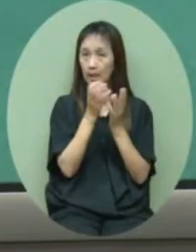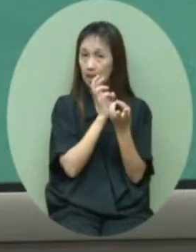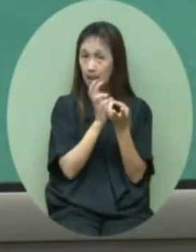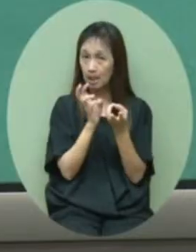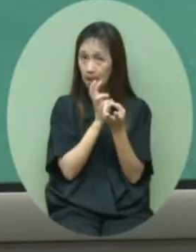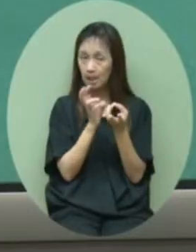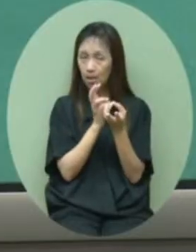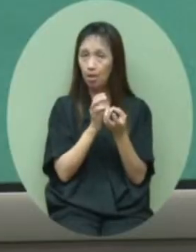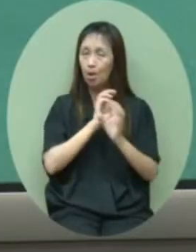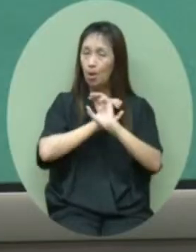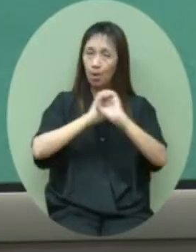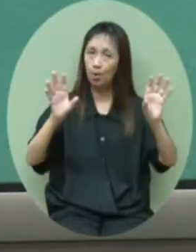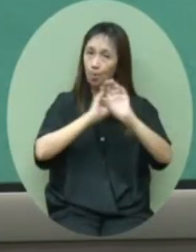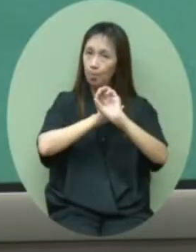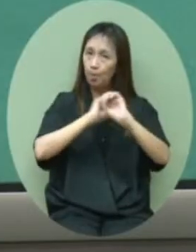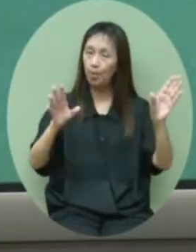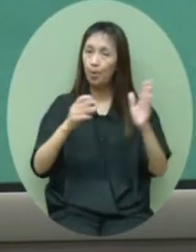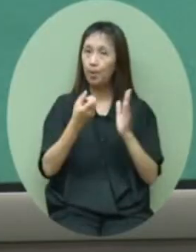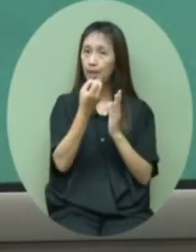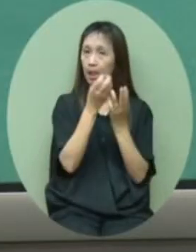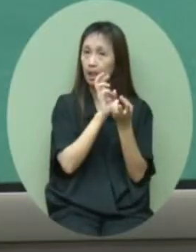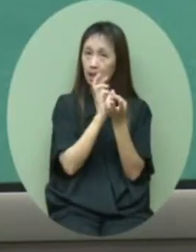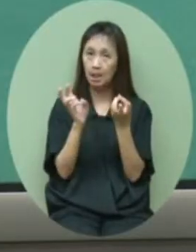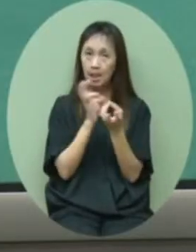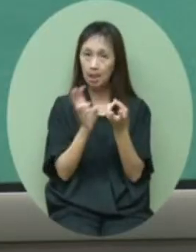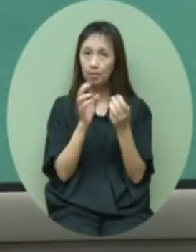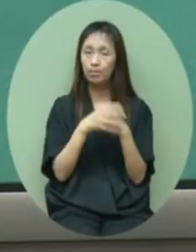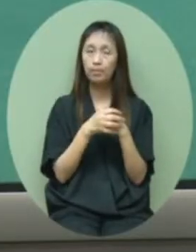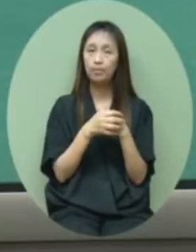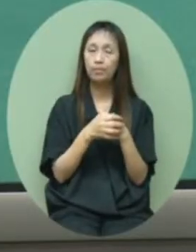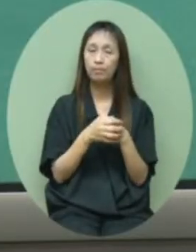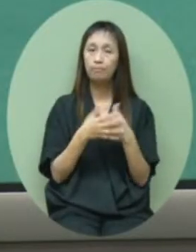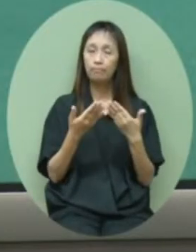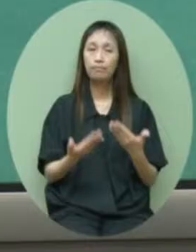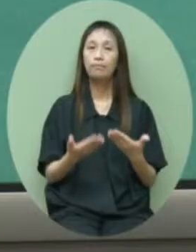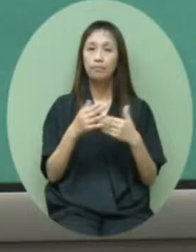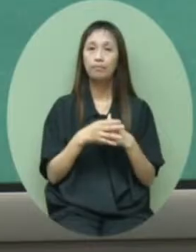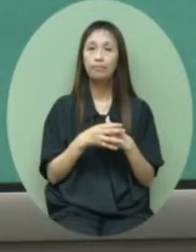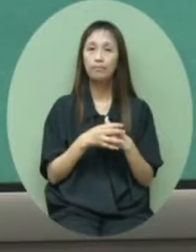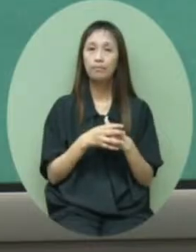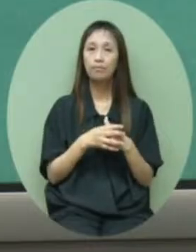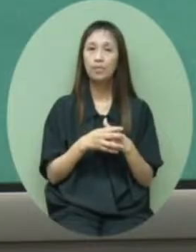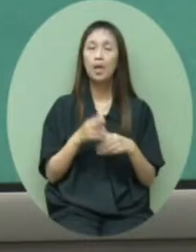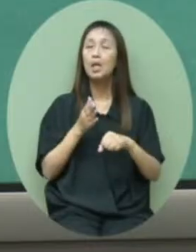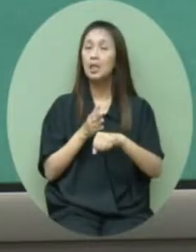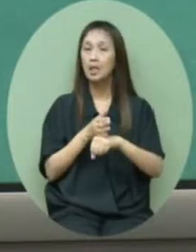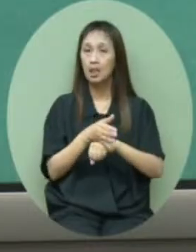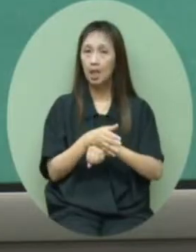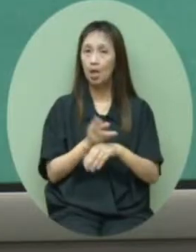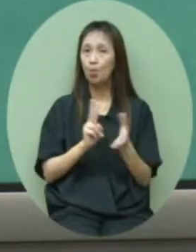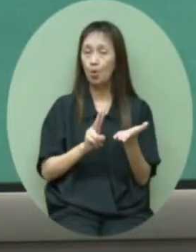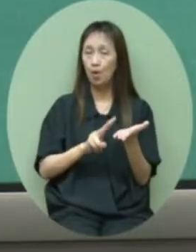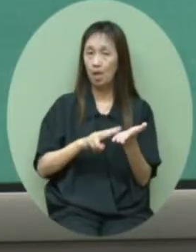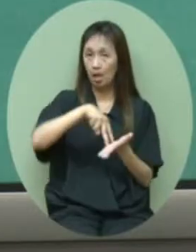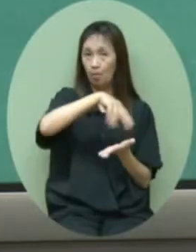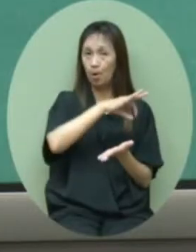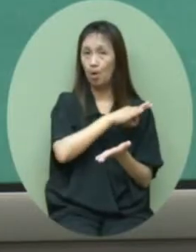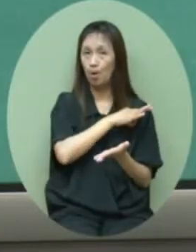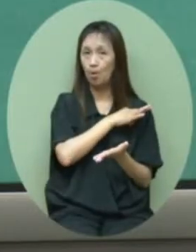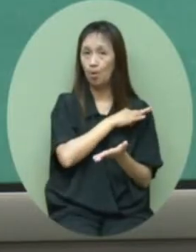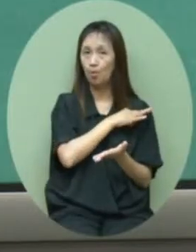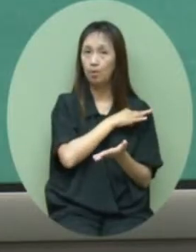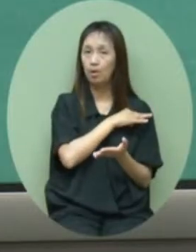and studying all details in relation to the legal framework, and then the details will eventually be announced, and I hope that